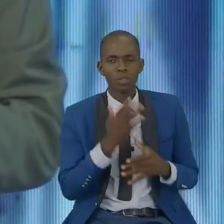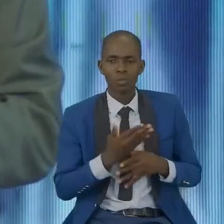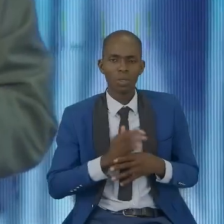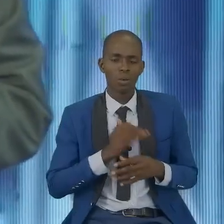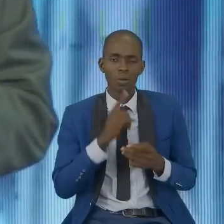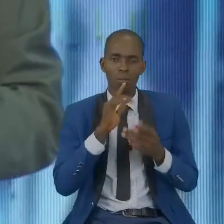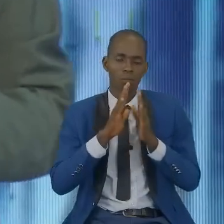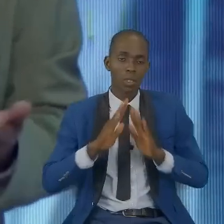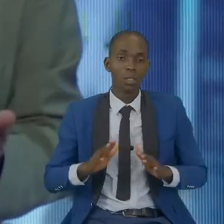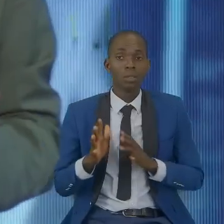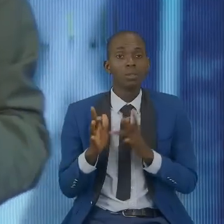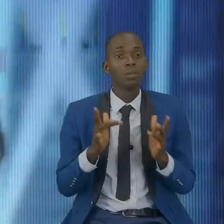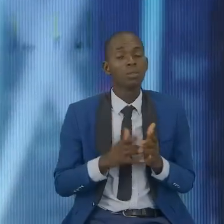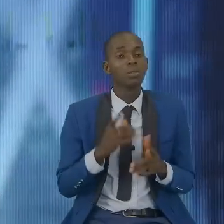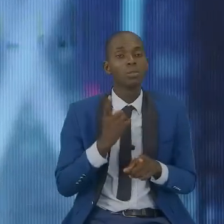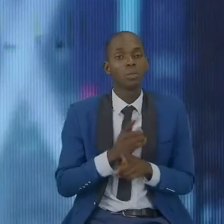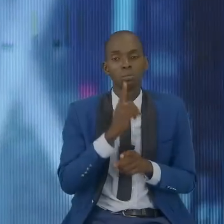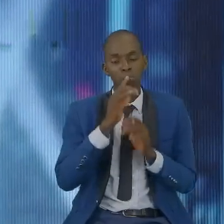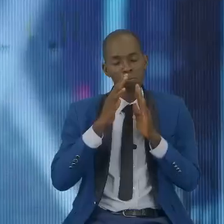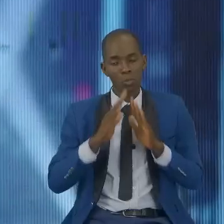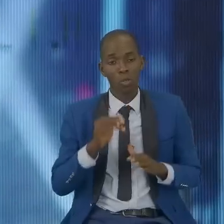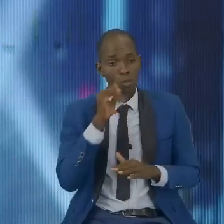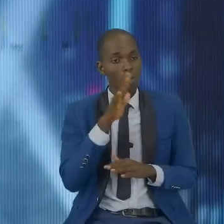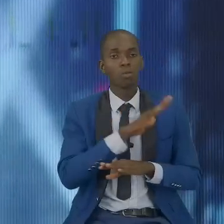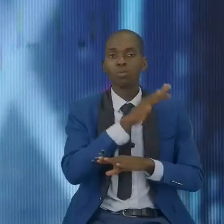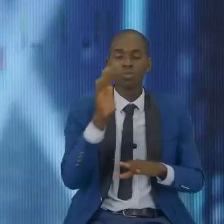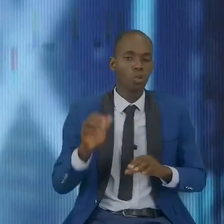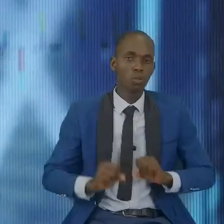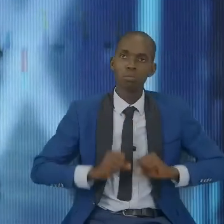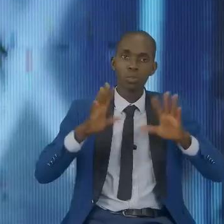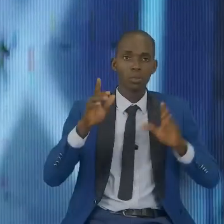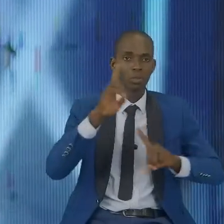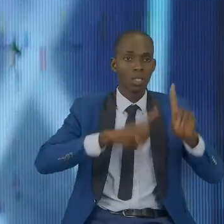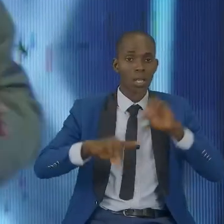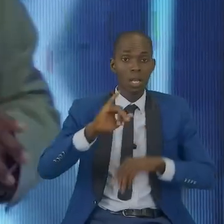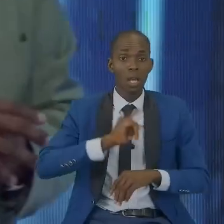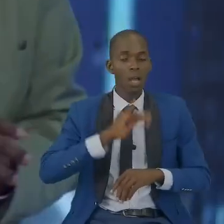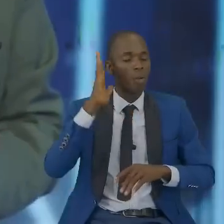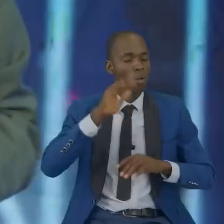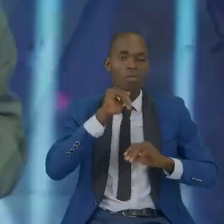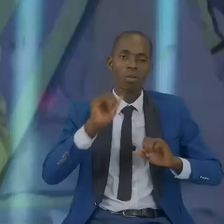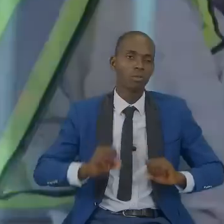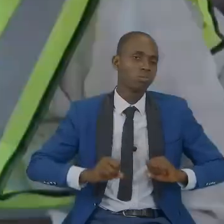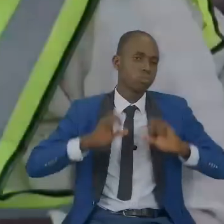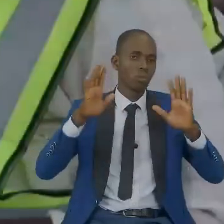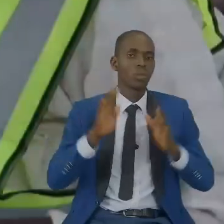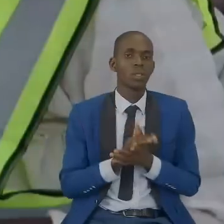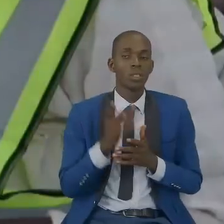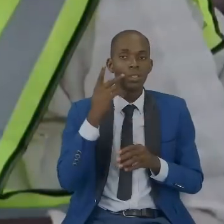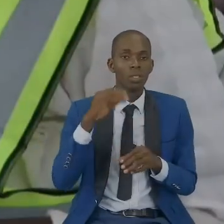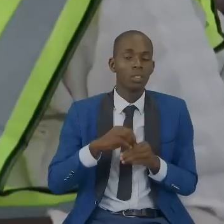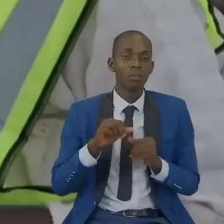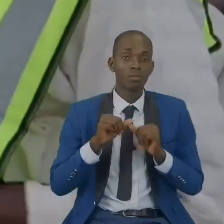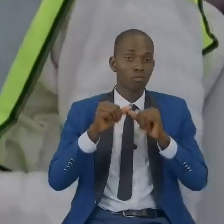kept quiet. But the woman will not give up. I will not give up. Look at verse 24. In verse